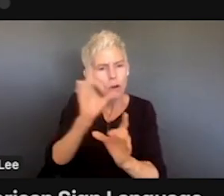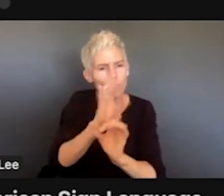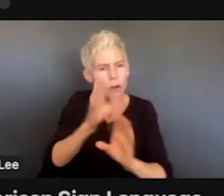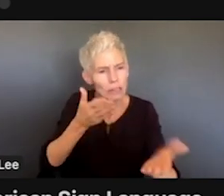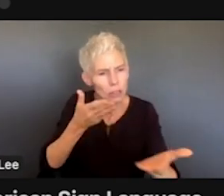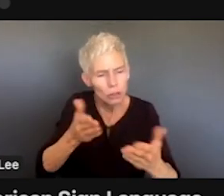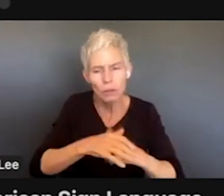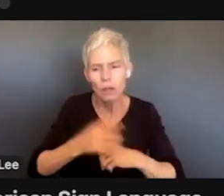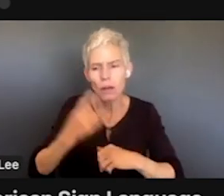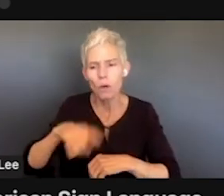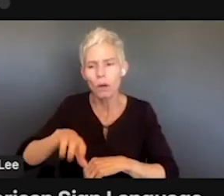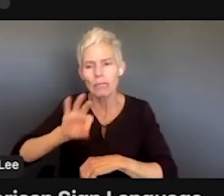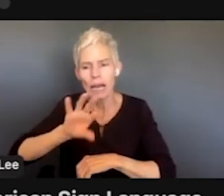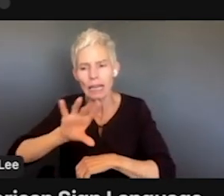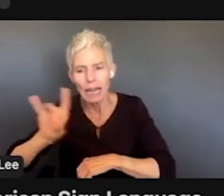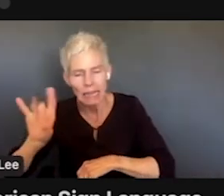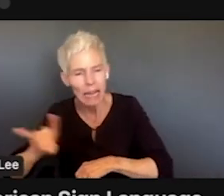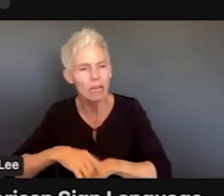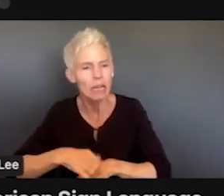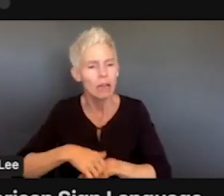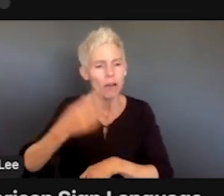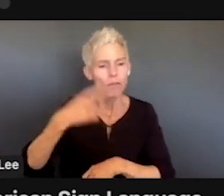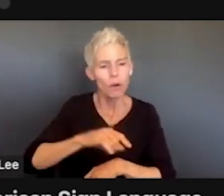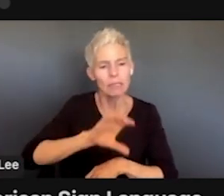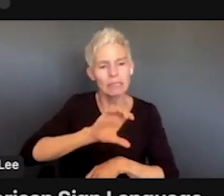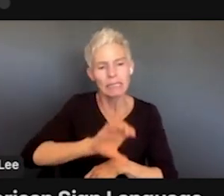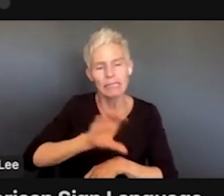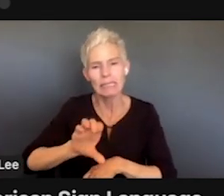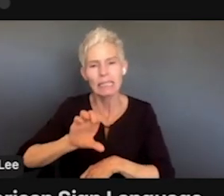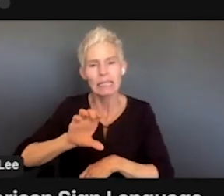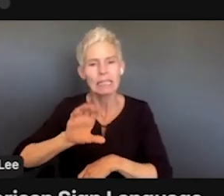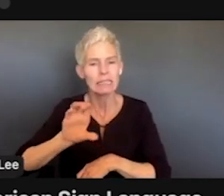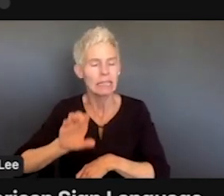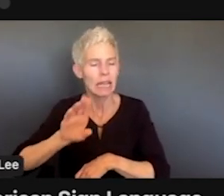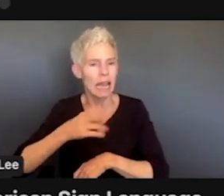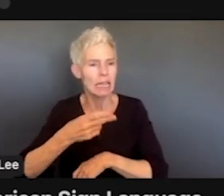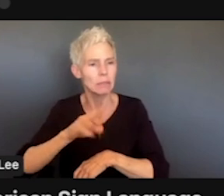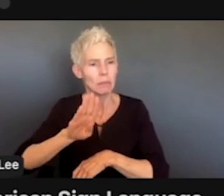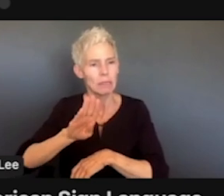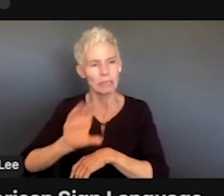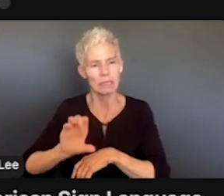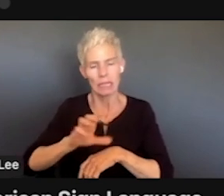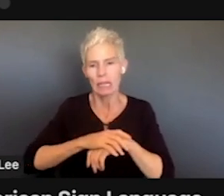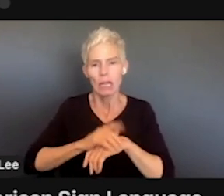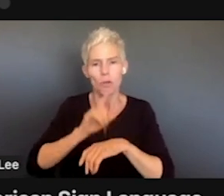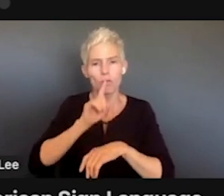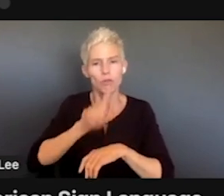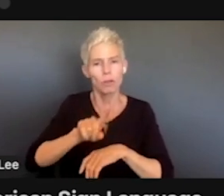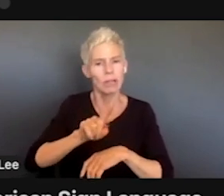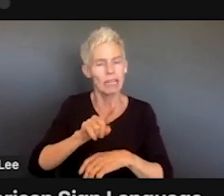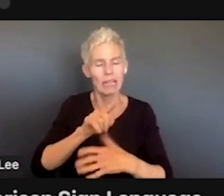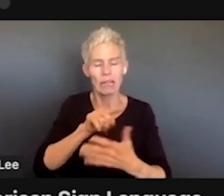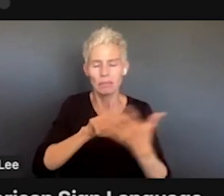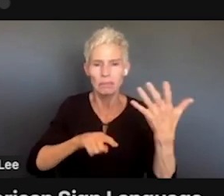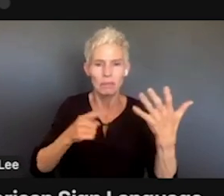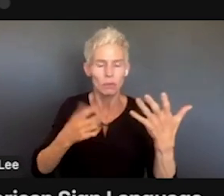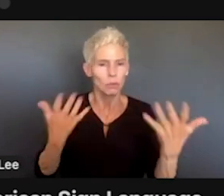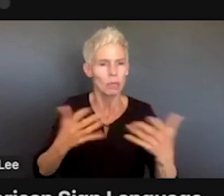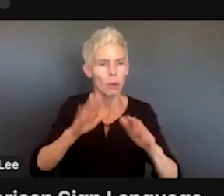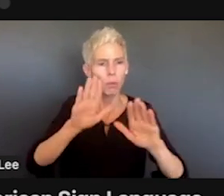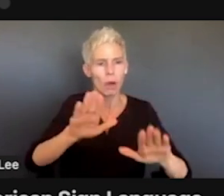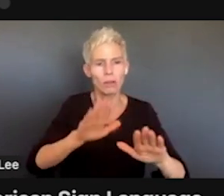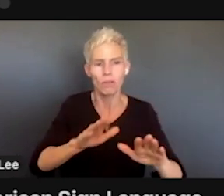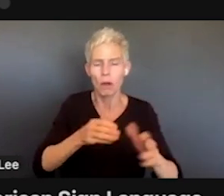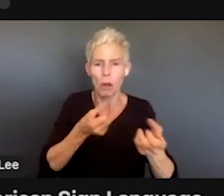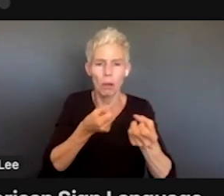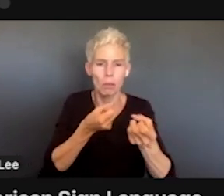for CCBHCs. The federal government has been such an important partner. And so in thinking about it, David,